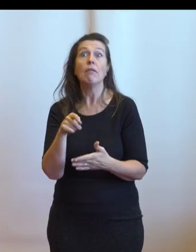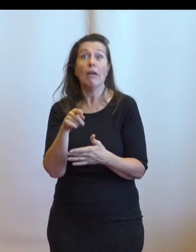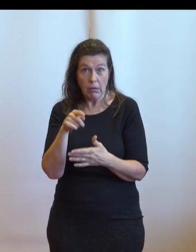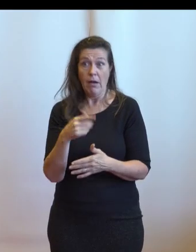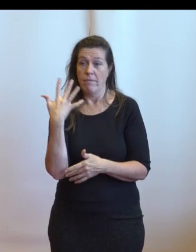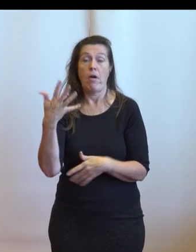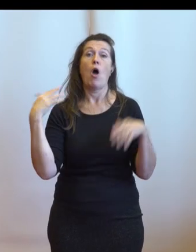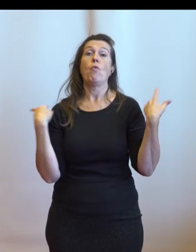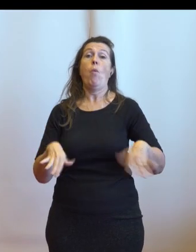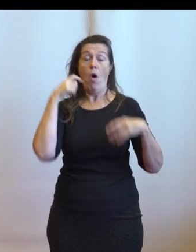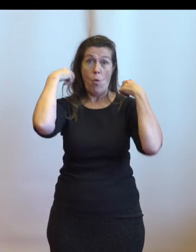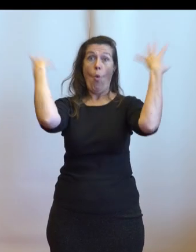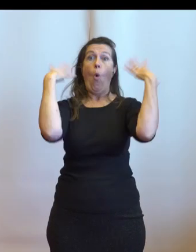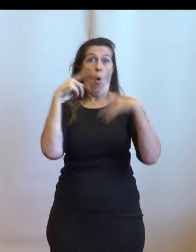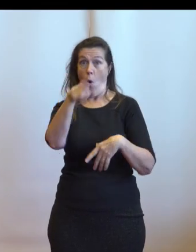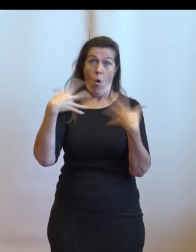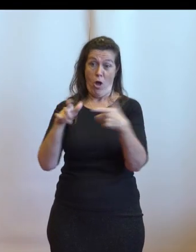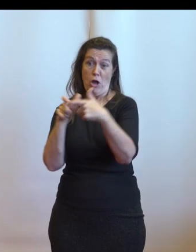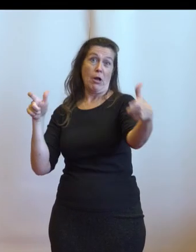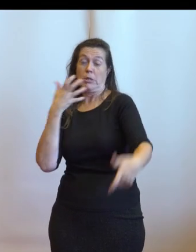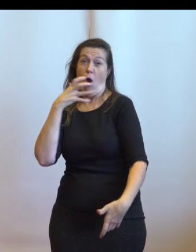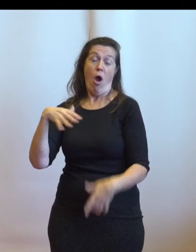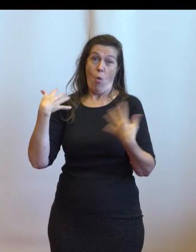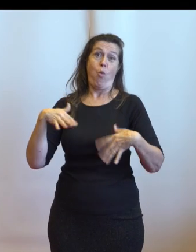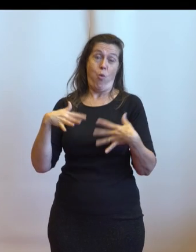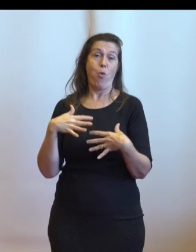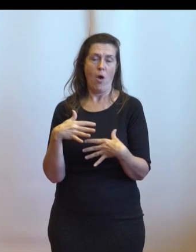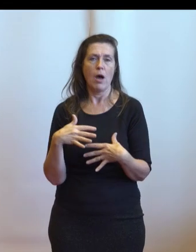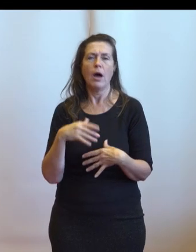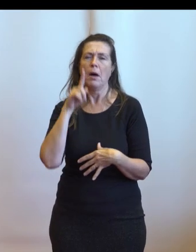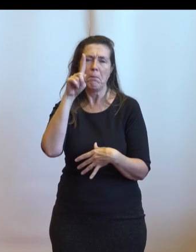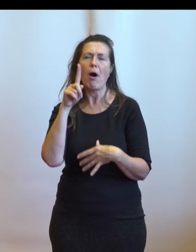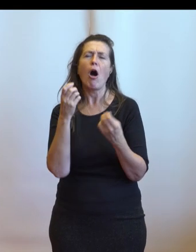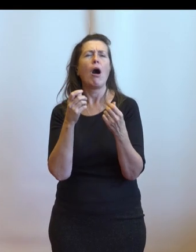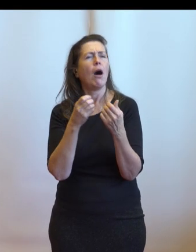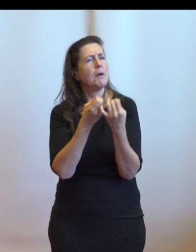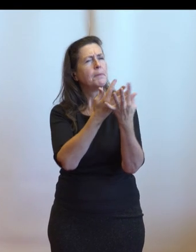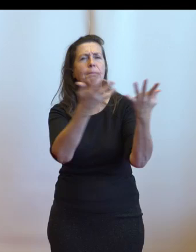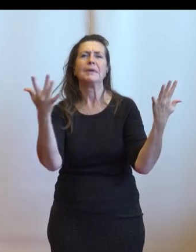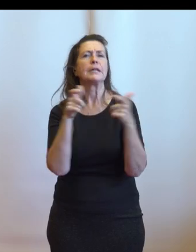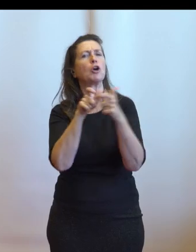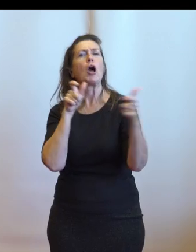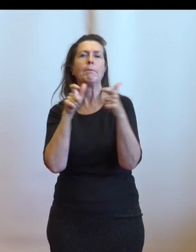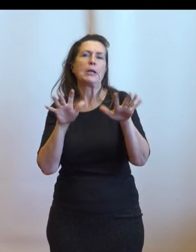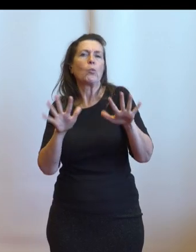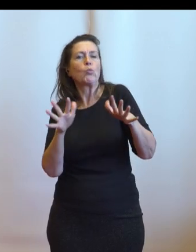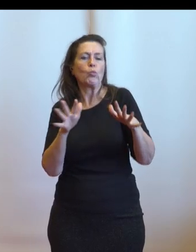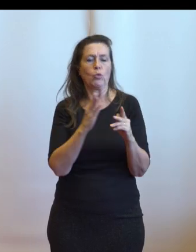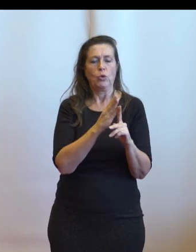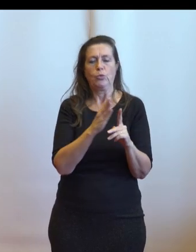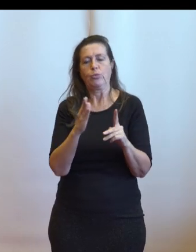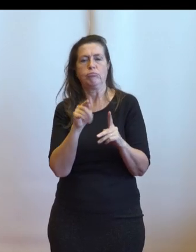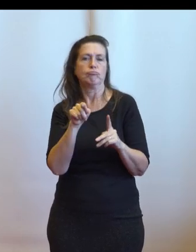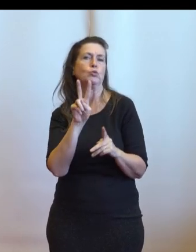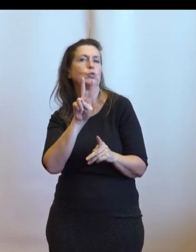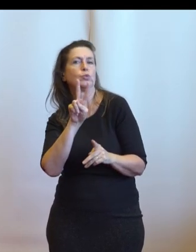please tell us about that. But don't beat yourself up if you're not doing quite so well. These cover all the different areas of the Charter.